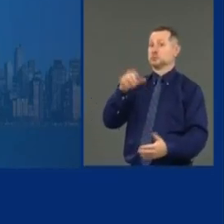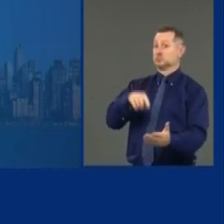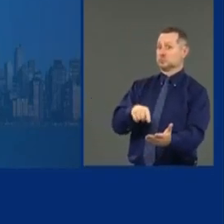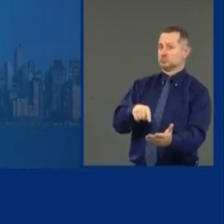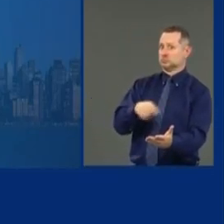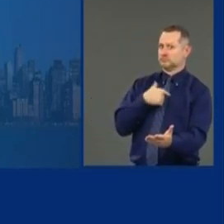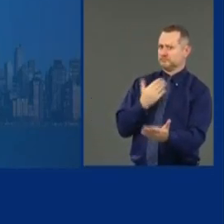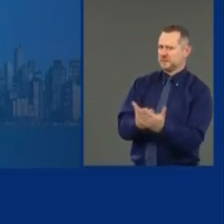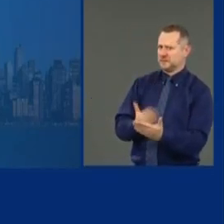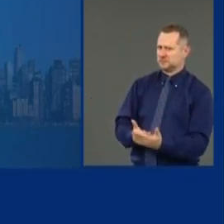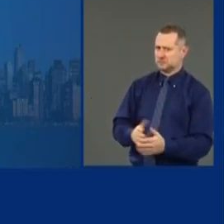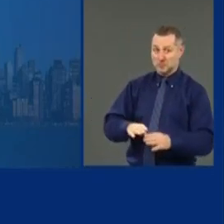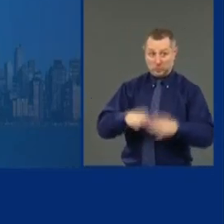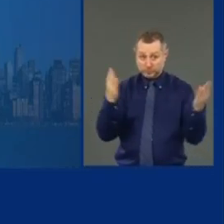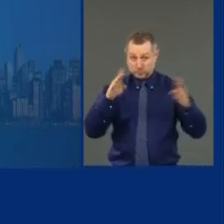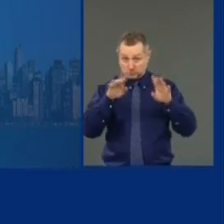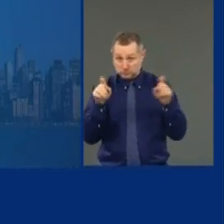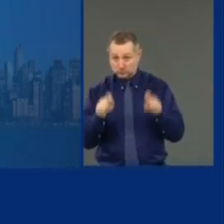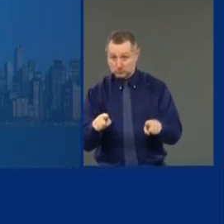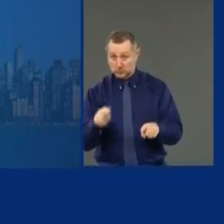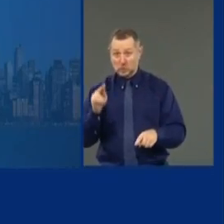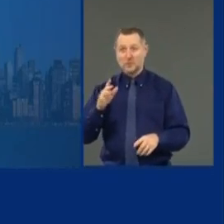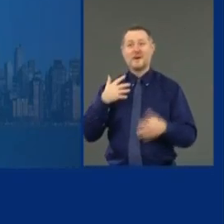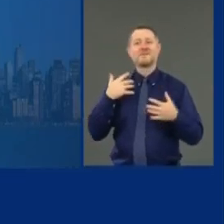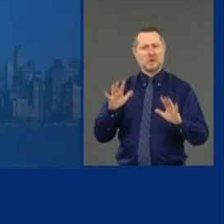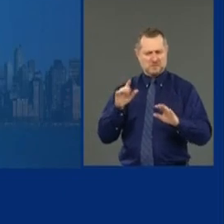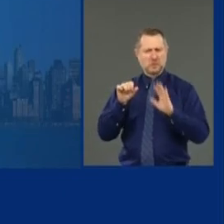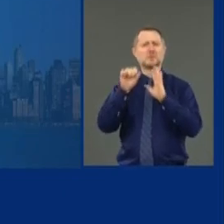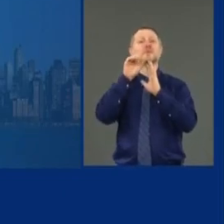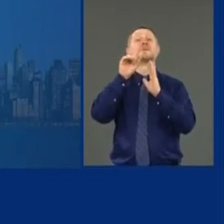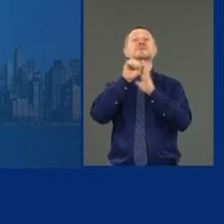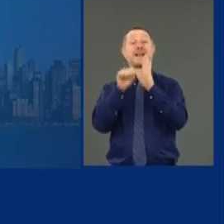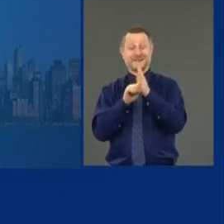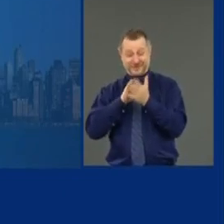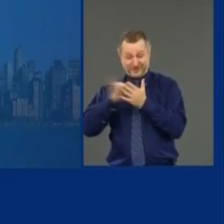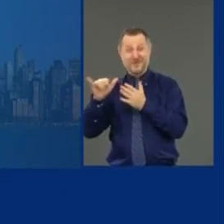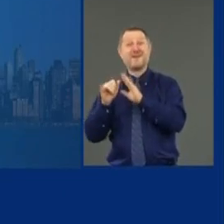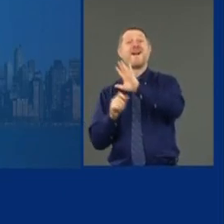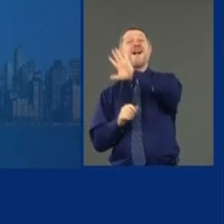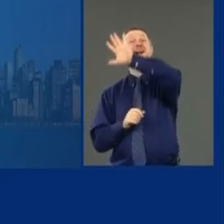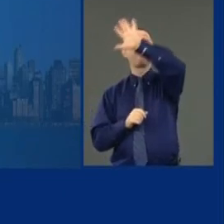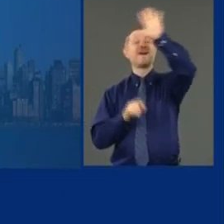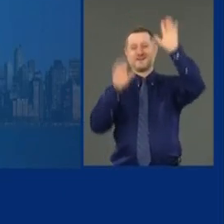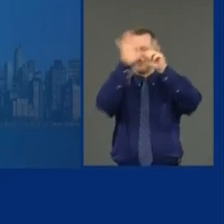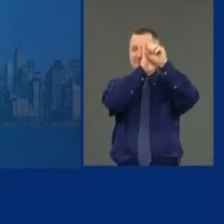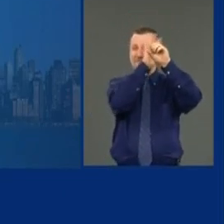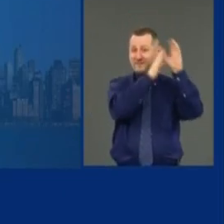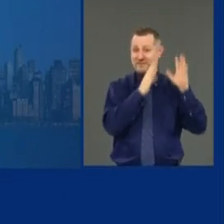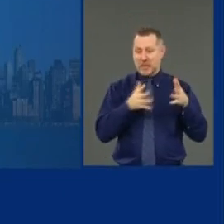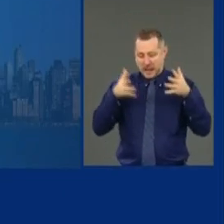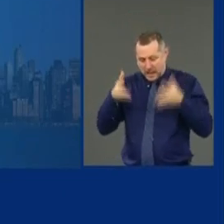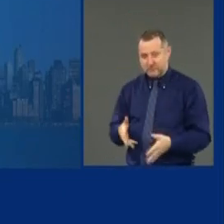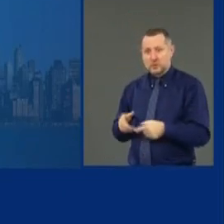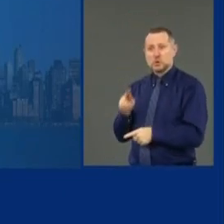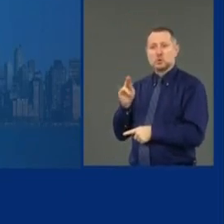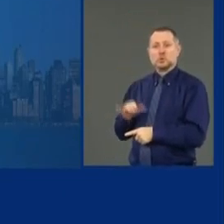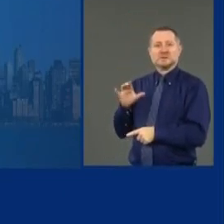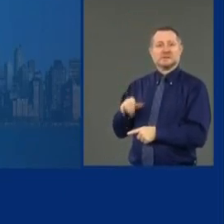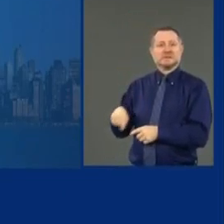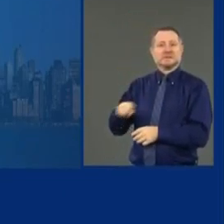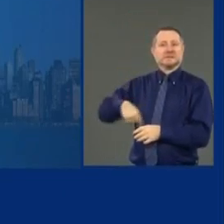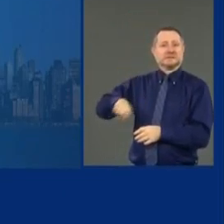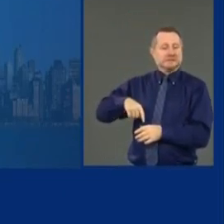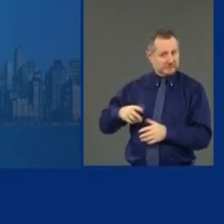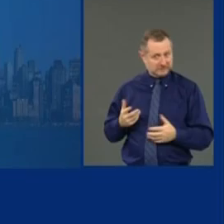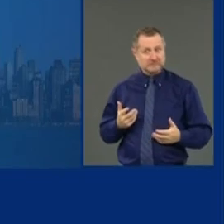have reopened the other regions of the state. We divided the state into different regions